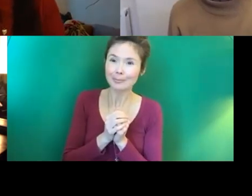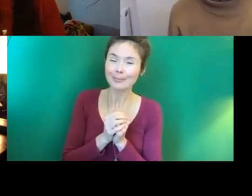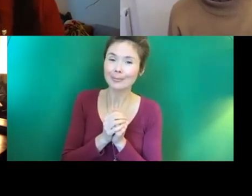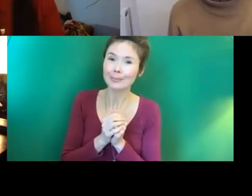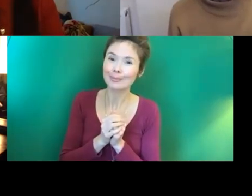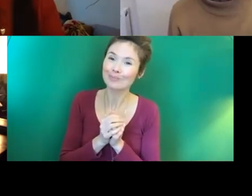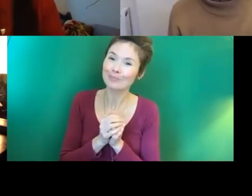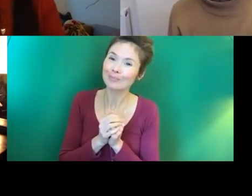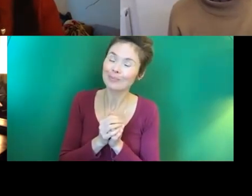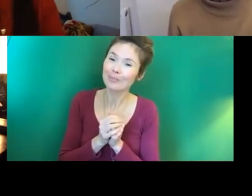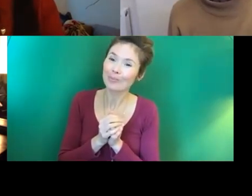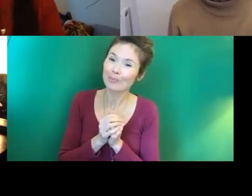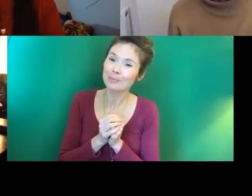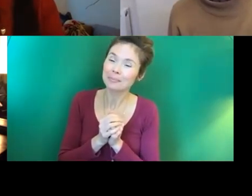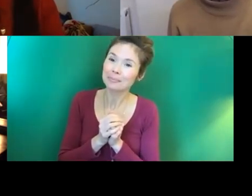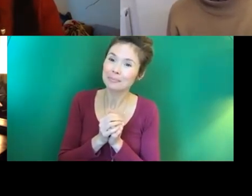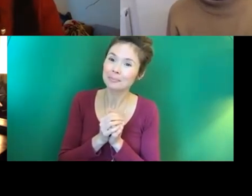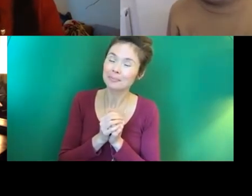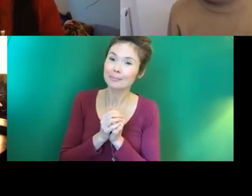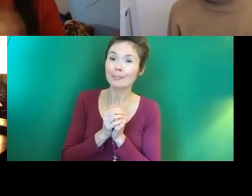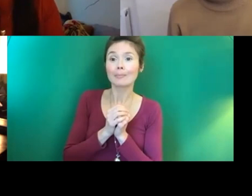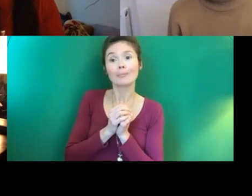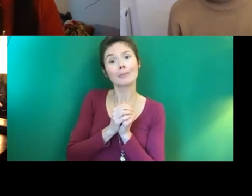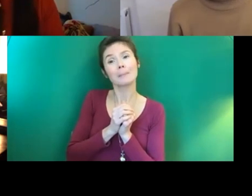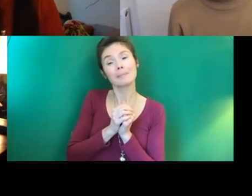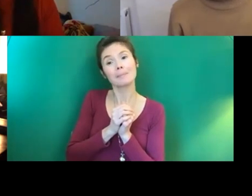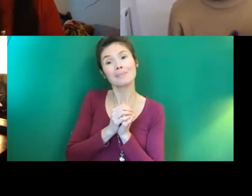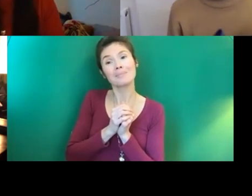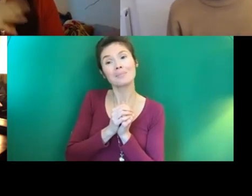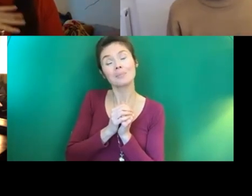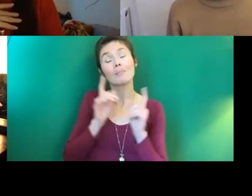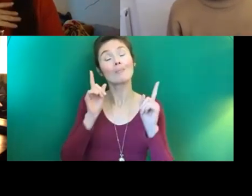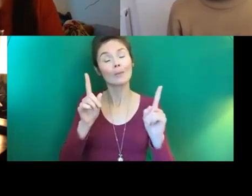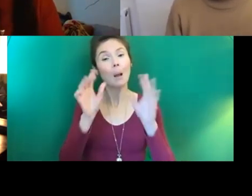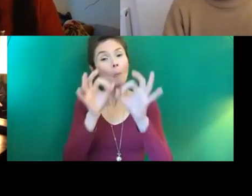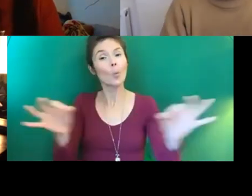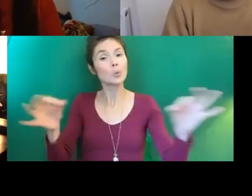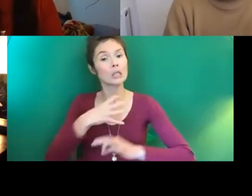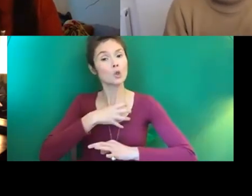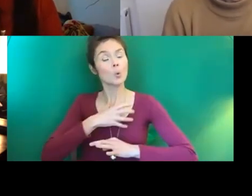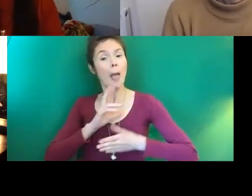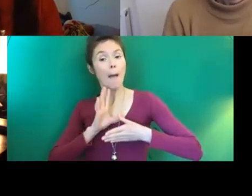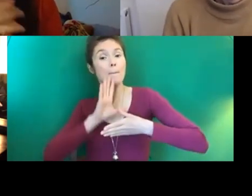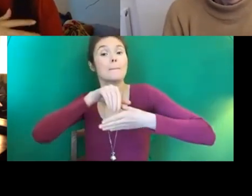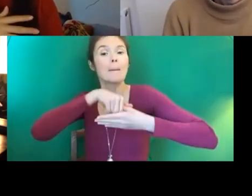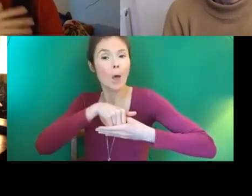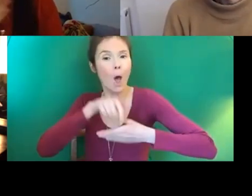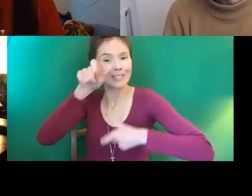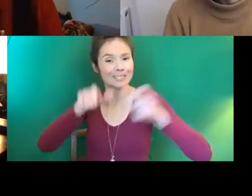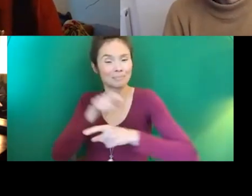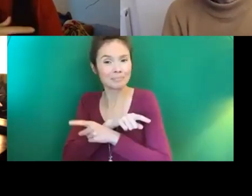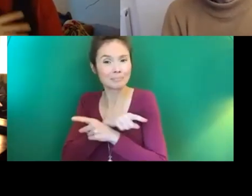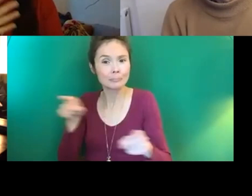yeah, and the other thing is that members who, if they are in a situation where